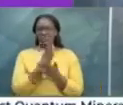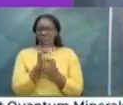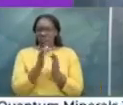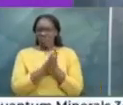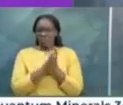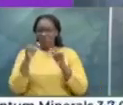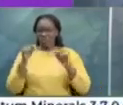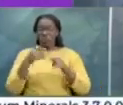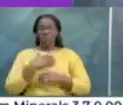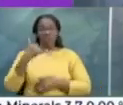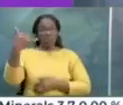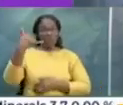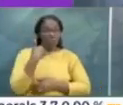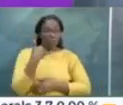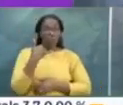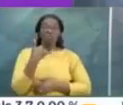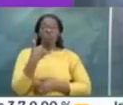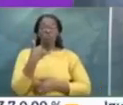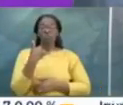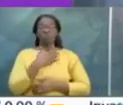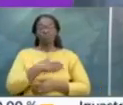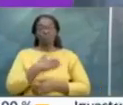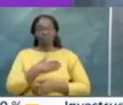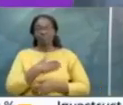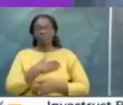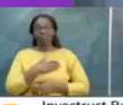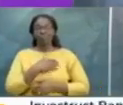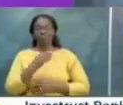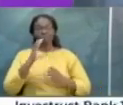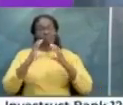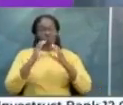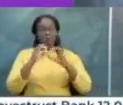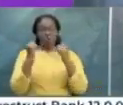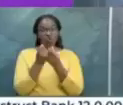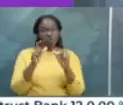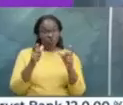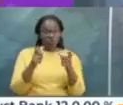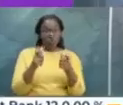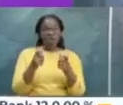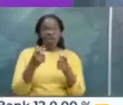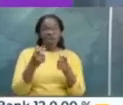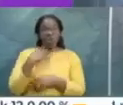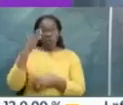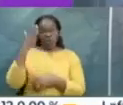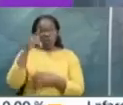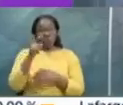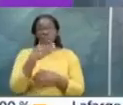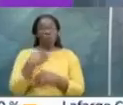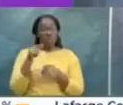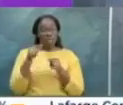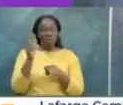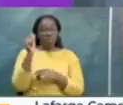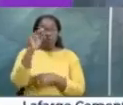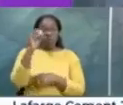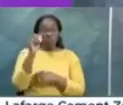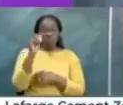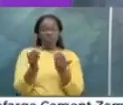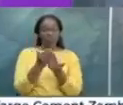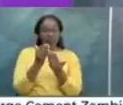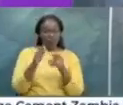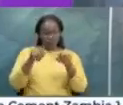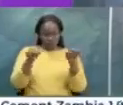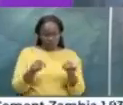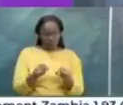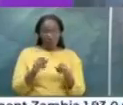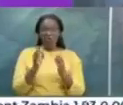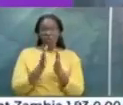Please call in. Please give us. Please talk to us on the social media platforms. Let us know if you want this more package, if you care package, if you're